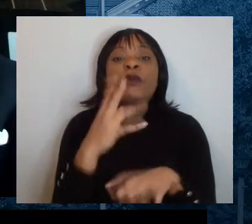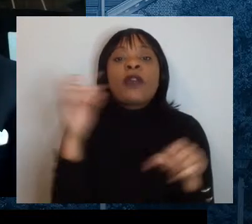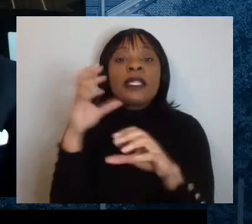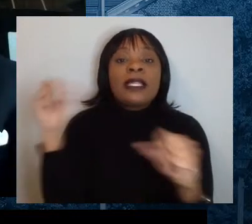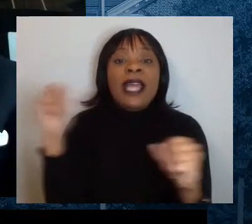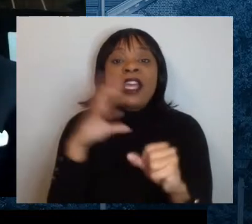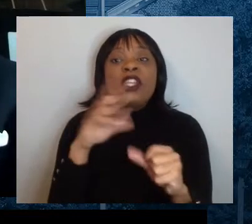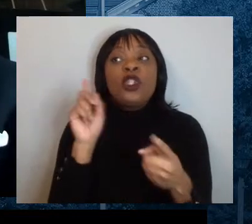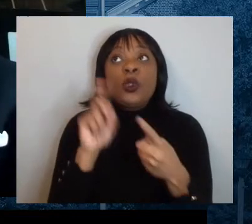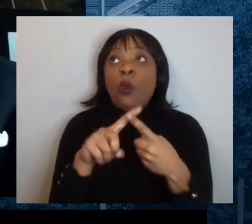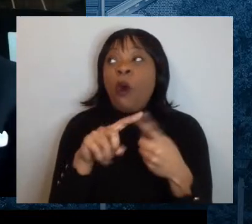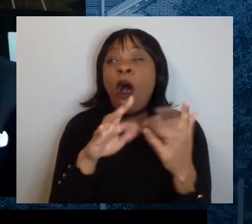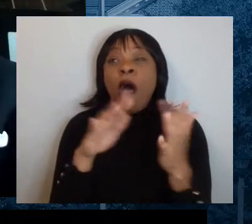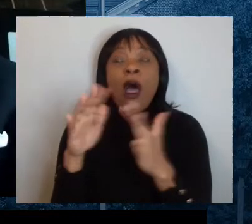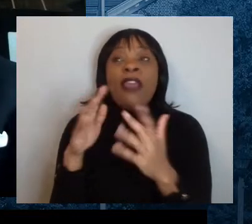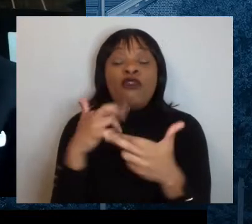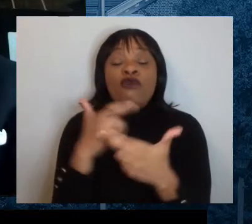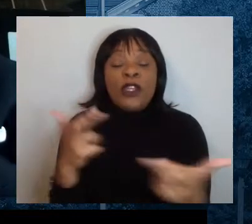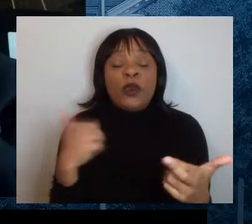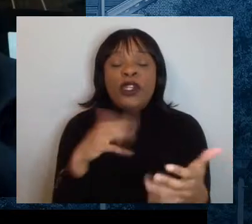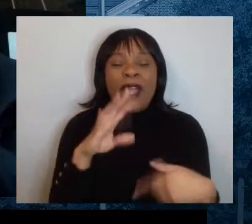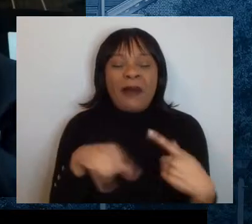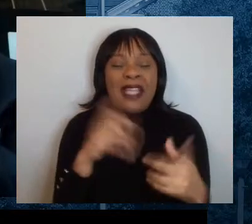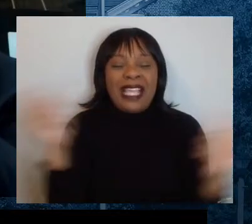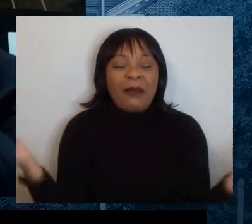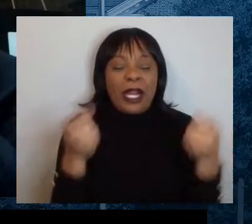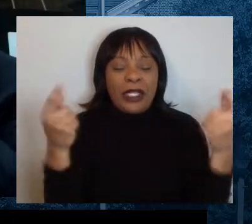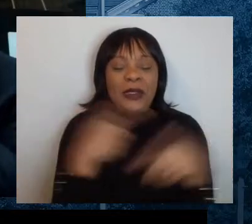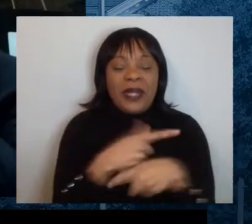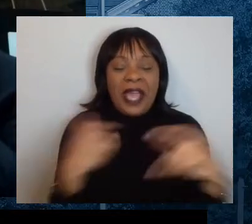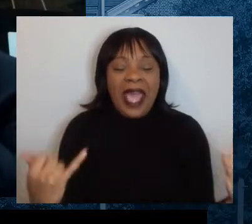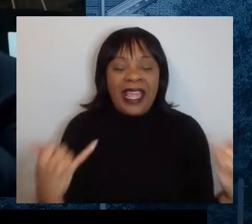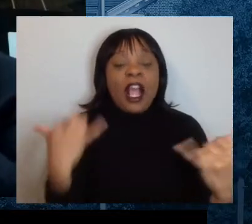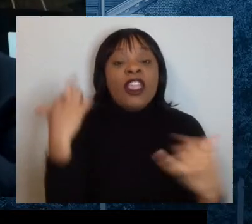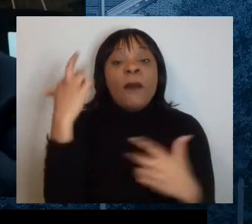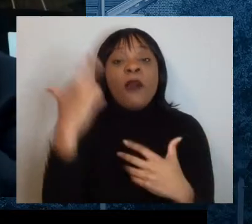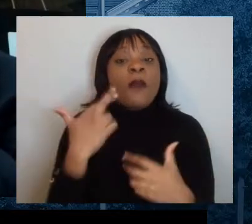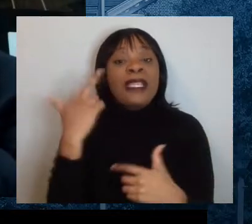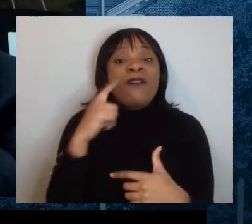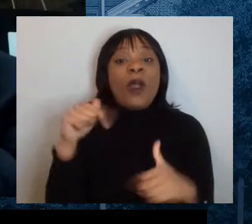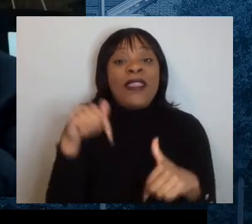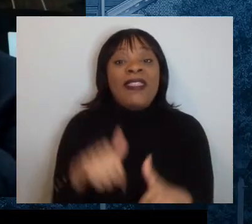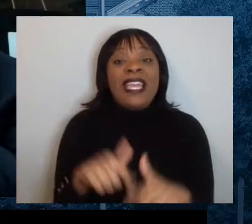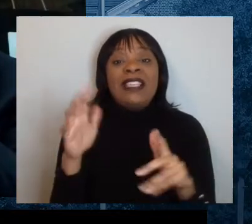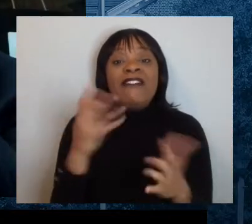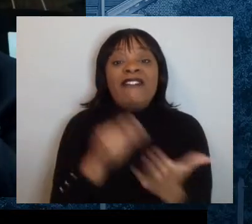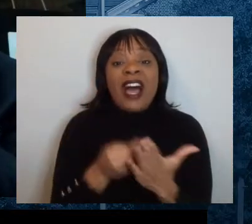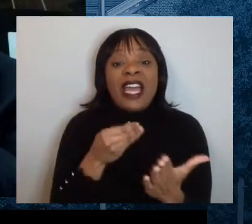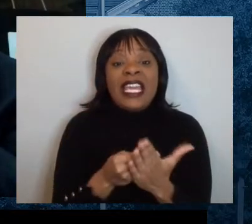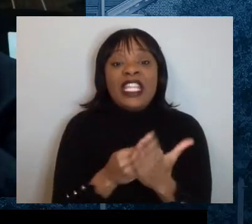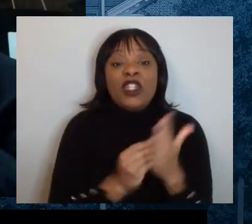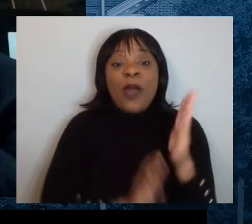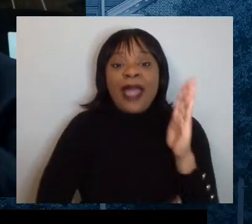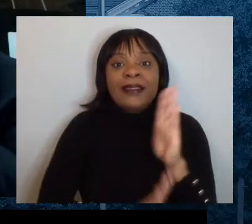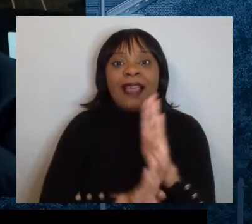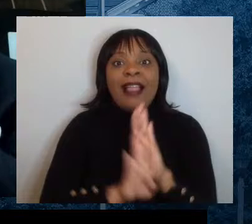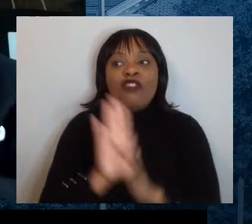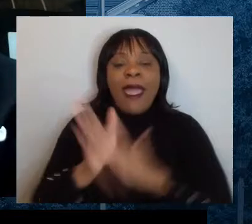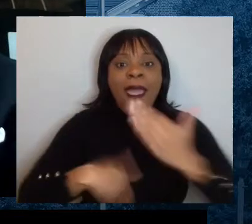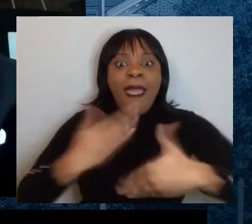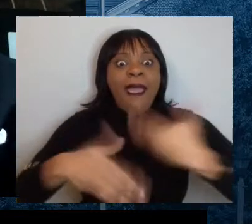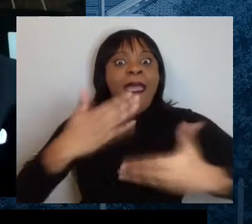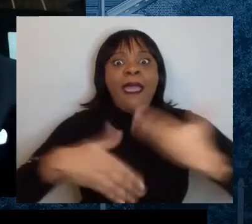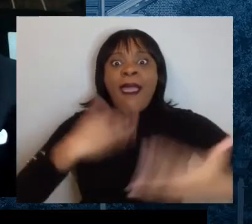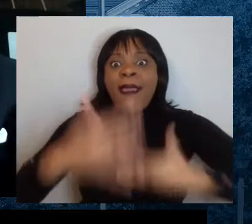talking about and celebrating today. The purpose of these ARPA funds is to accelerate